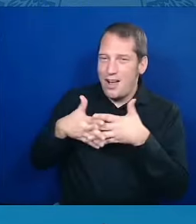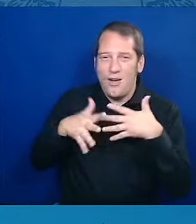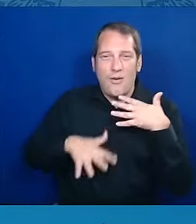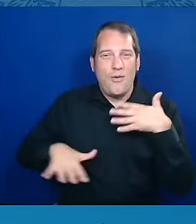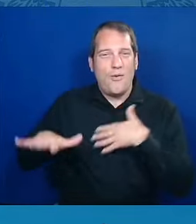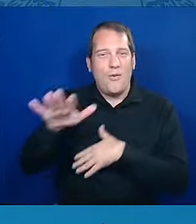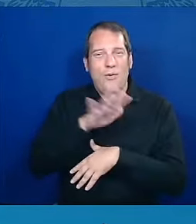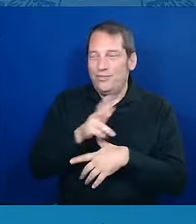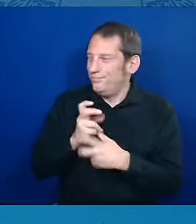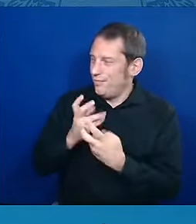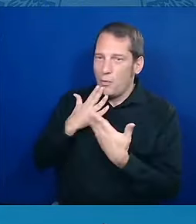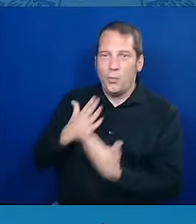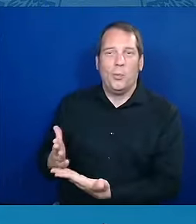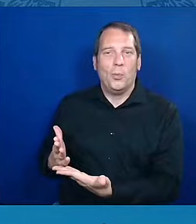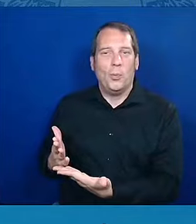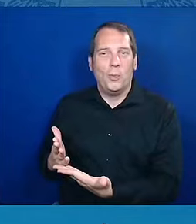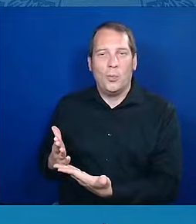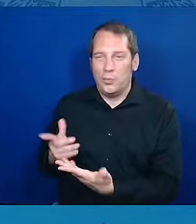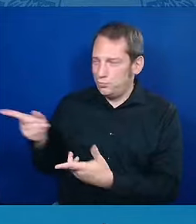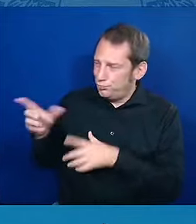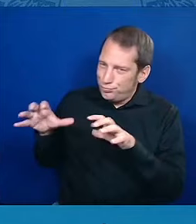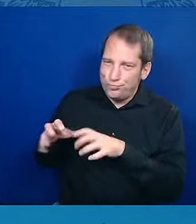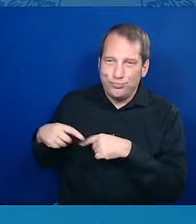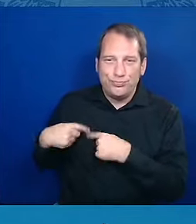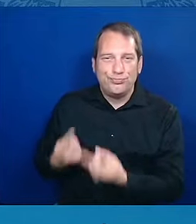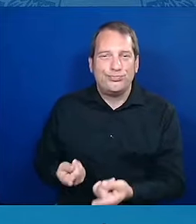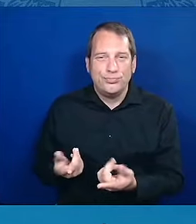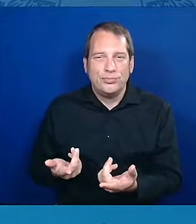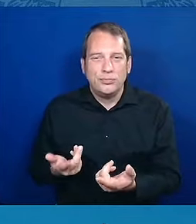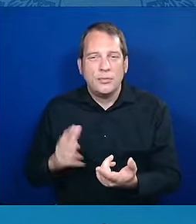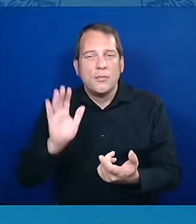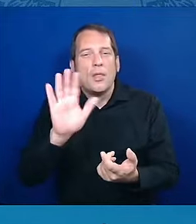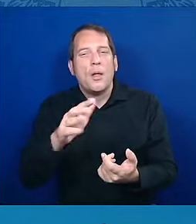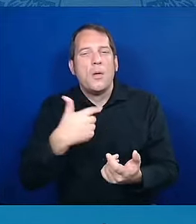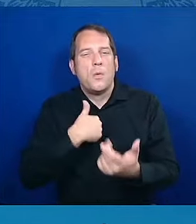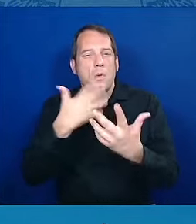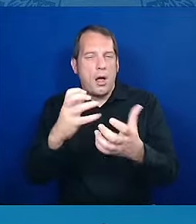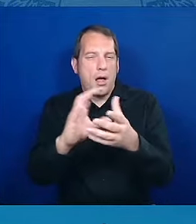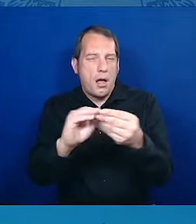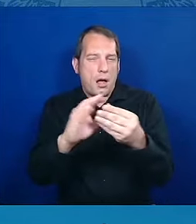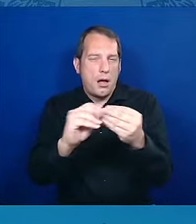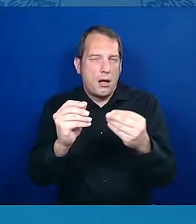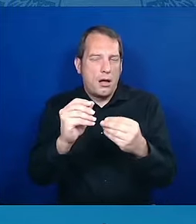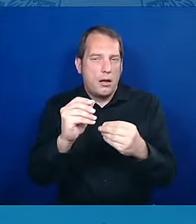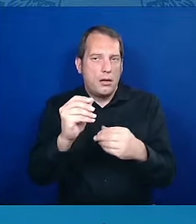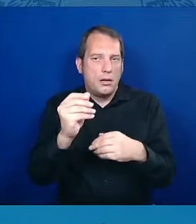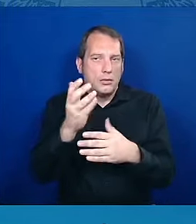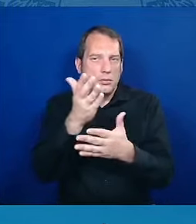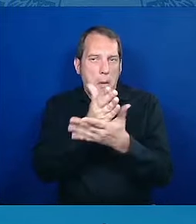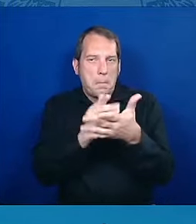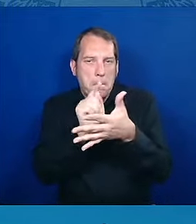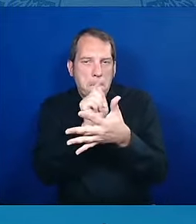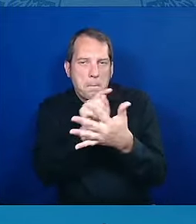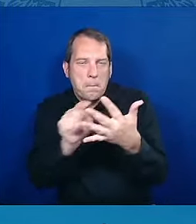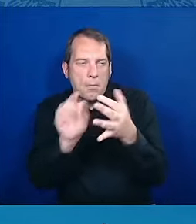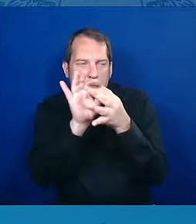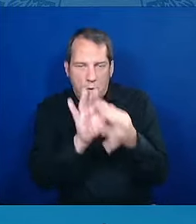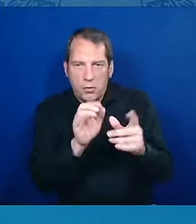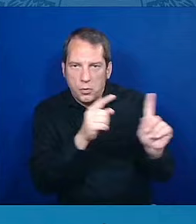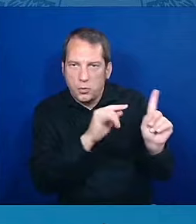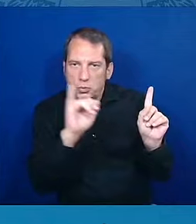And I want to begin by saying a few words about our President Joe Biden. You know, right?